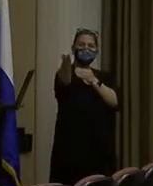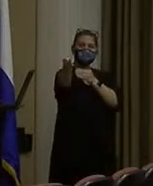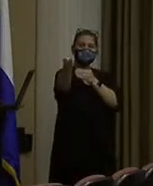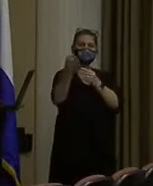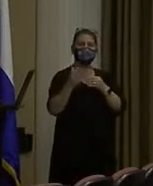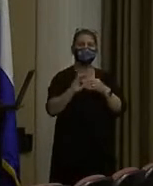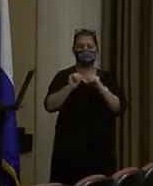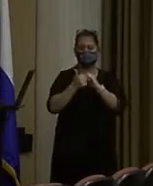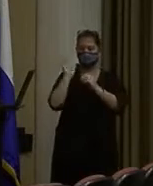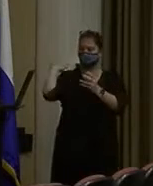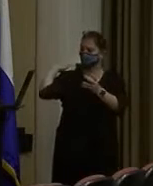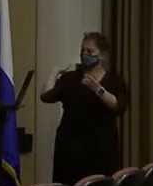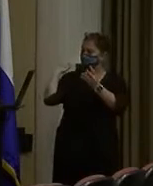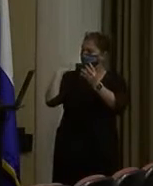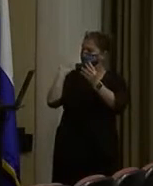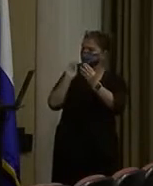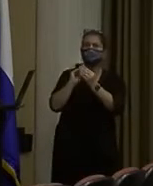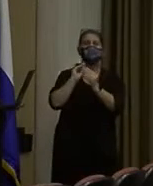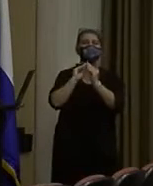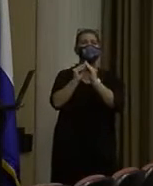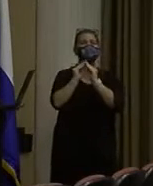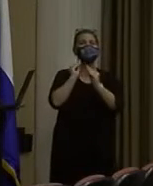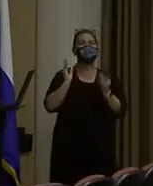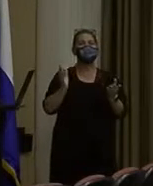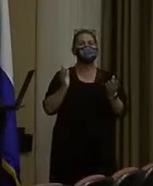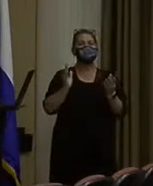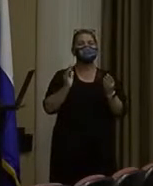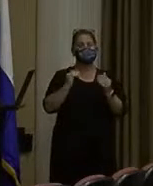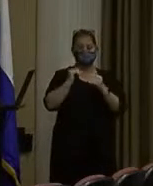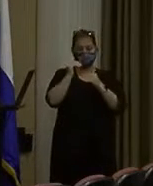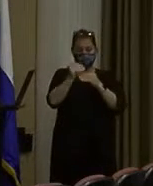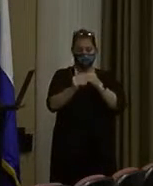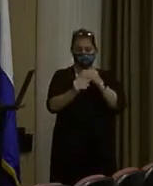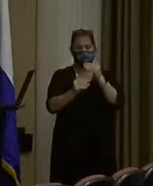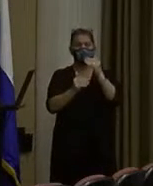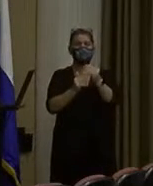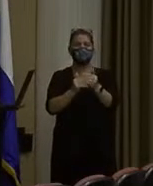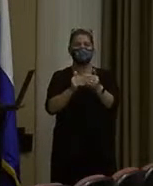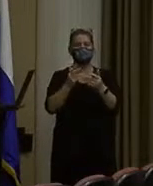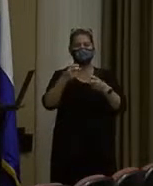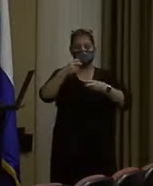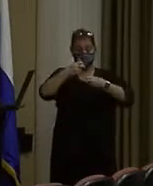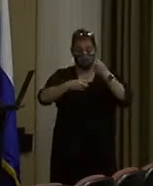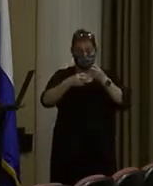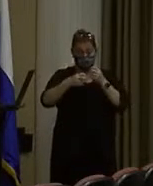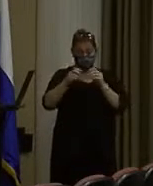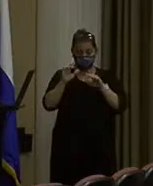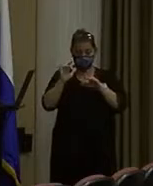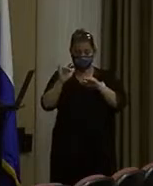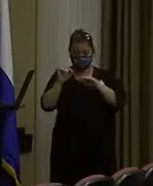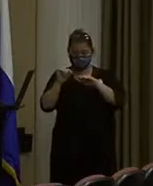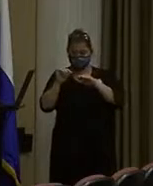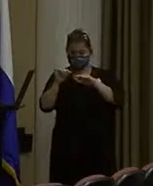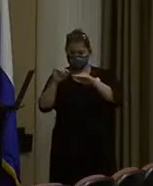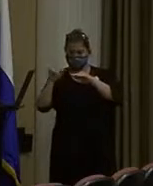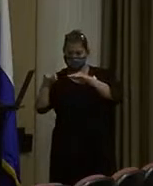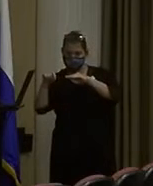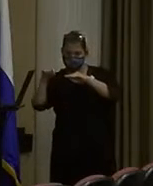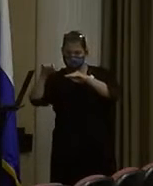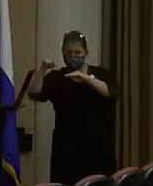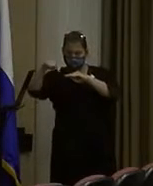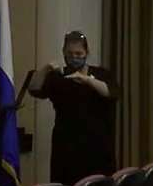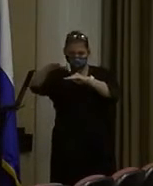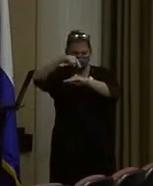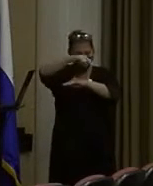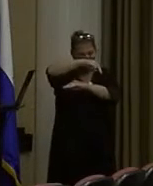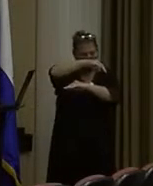it. To move beyond merely nibbling around the edges of the problem of racial injustices and